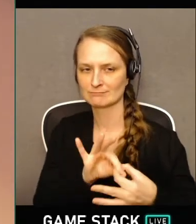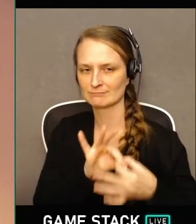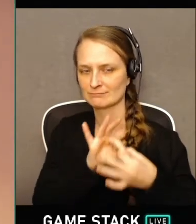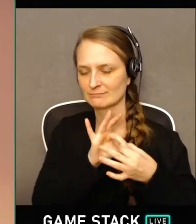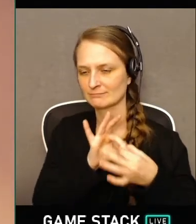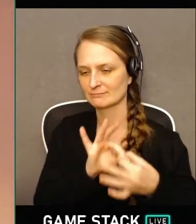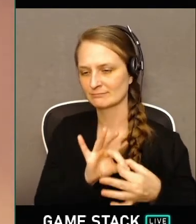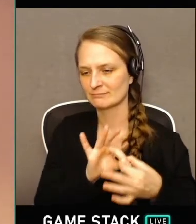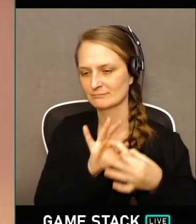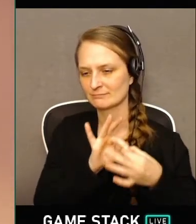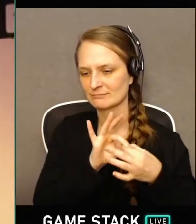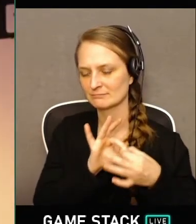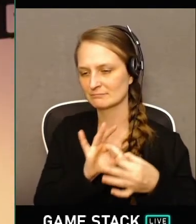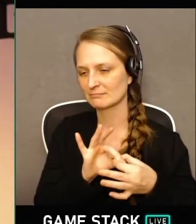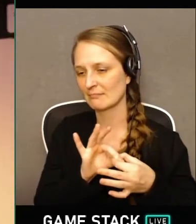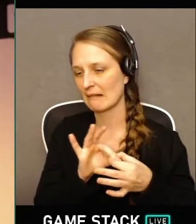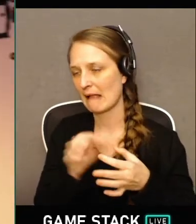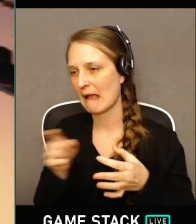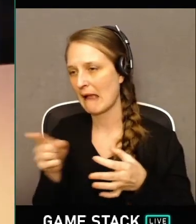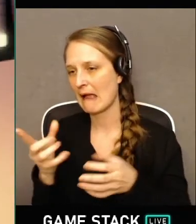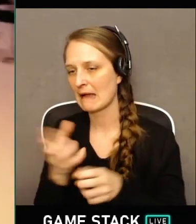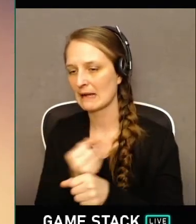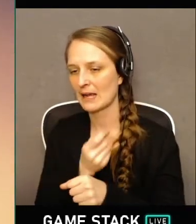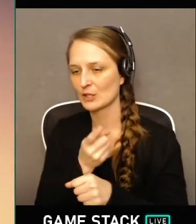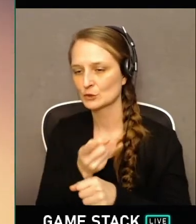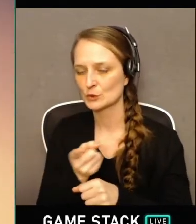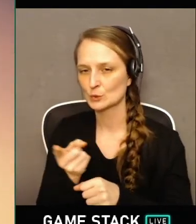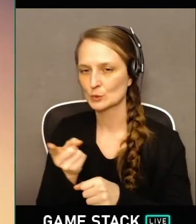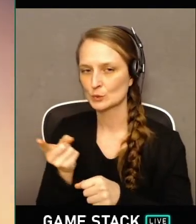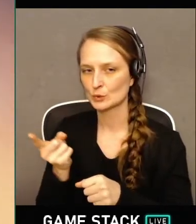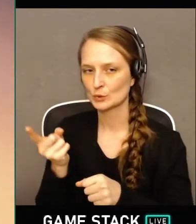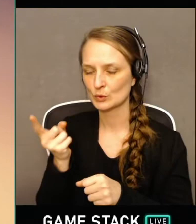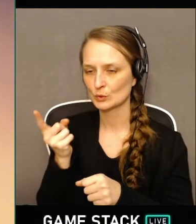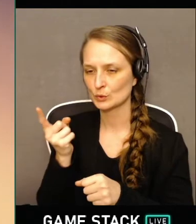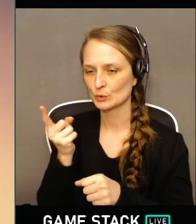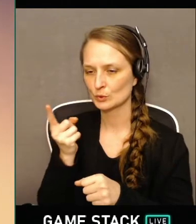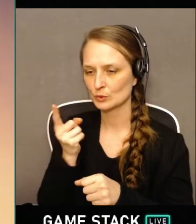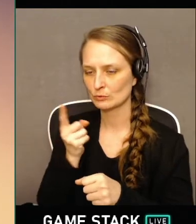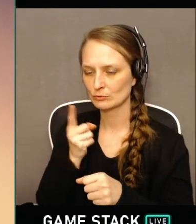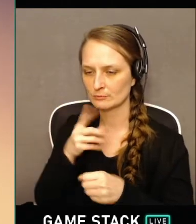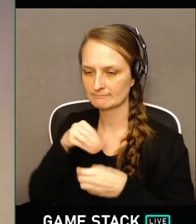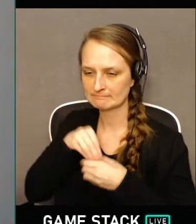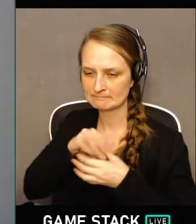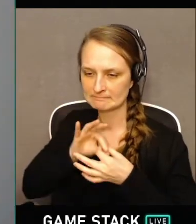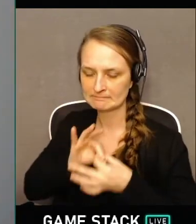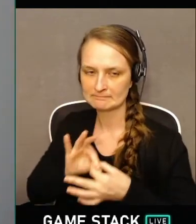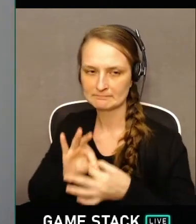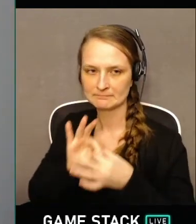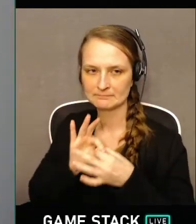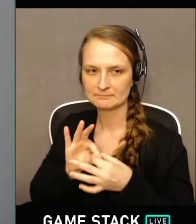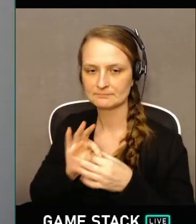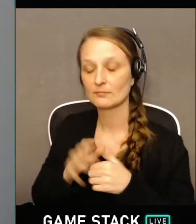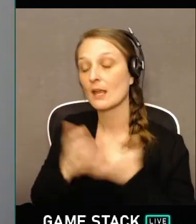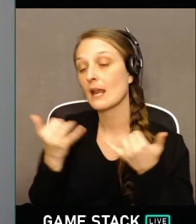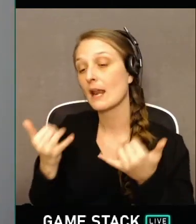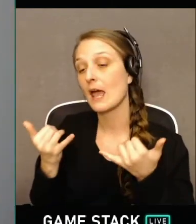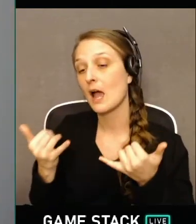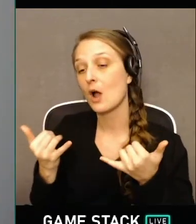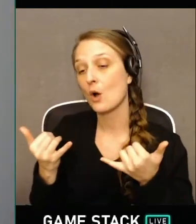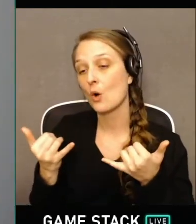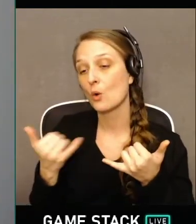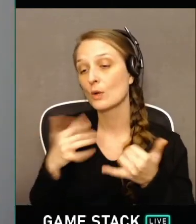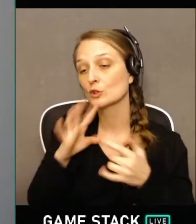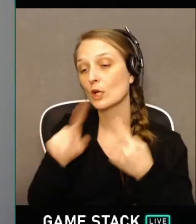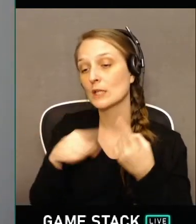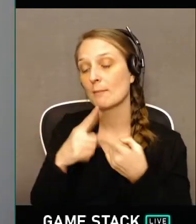I've got you under my skin. And now, I'd like to talk about